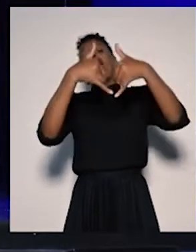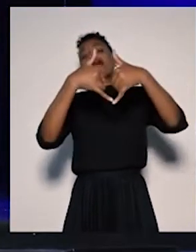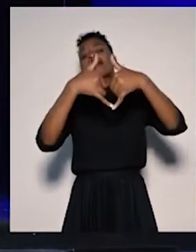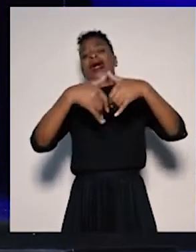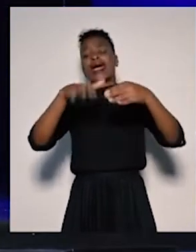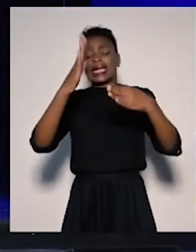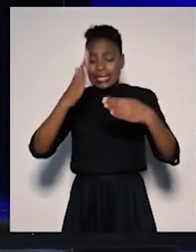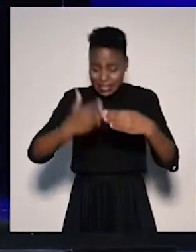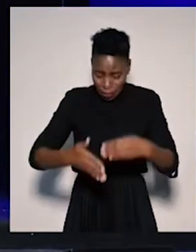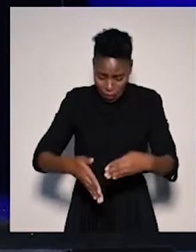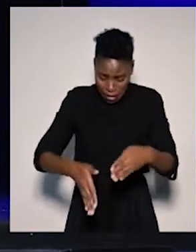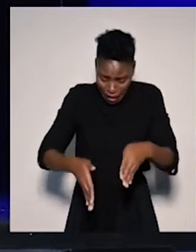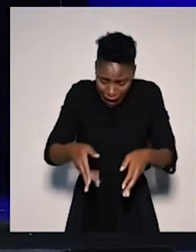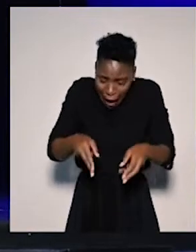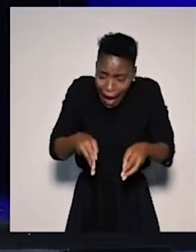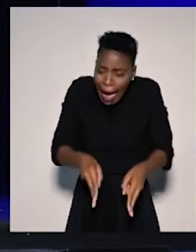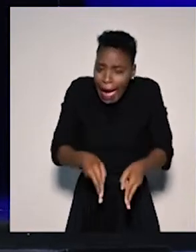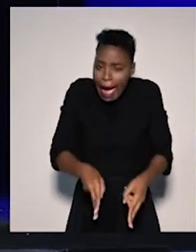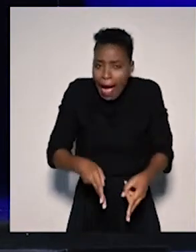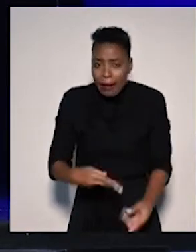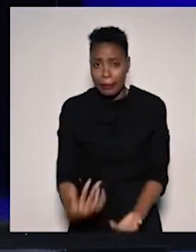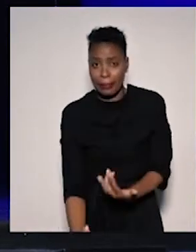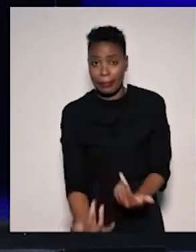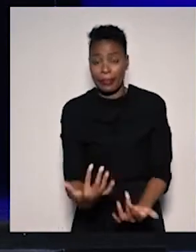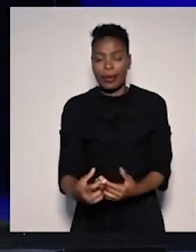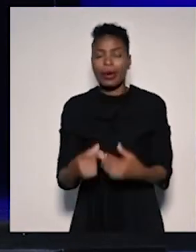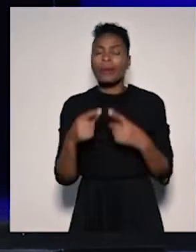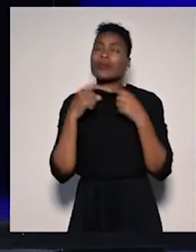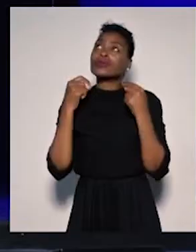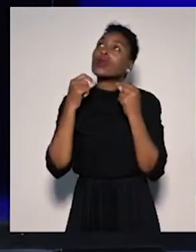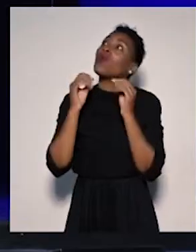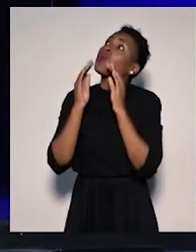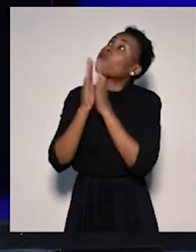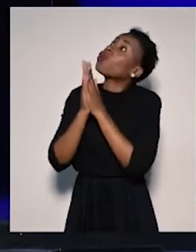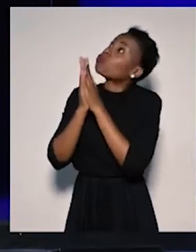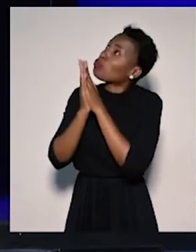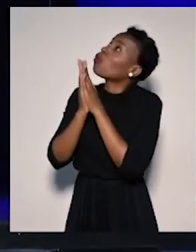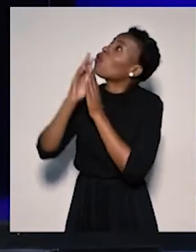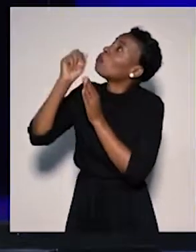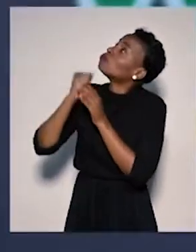in the pit of hell. Funis wathi uNkulunkulu wami, it's okay.